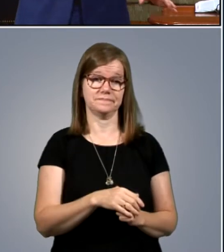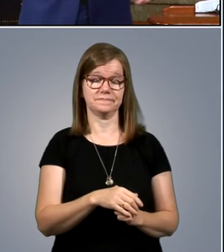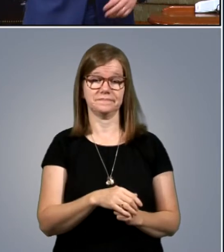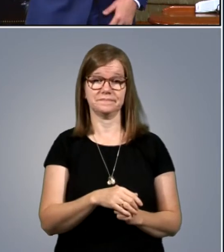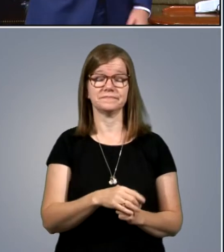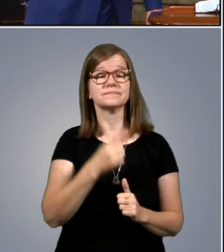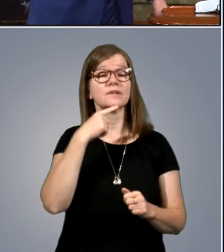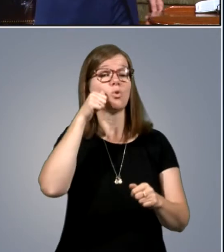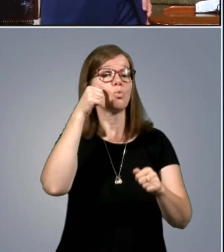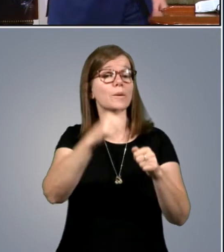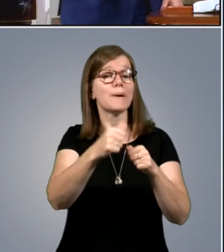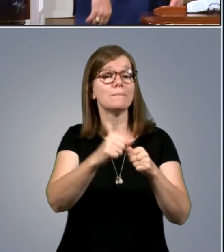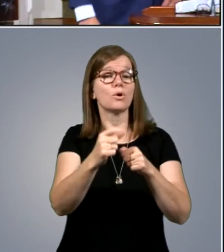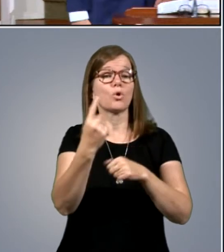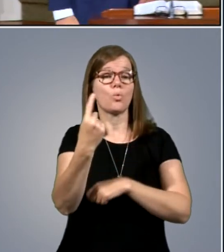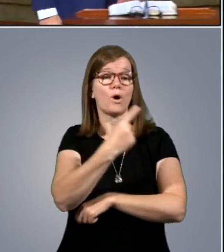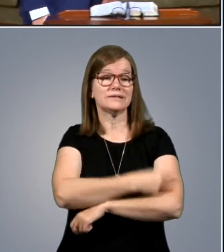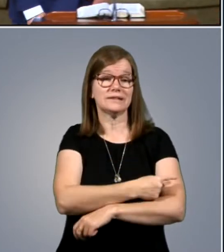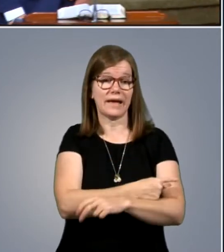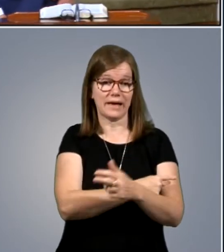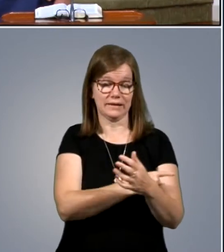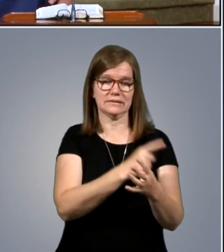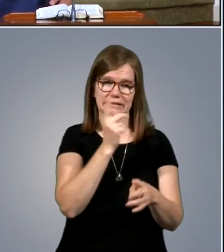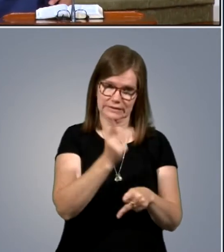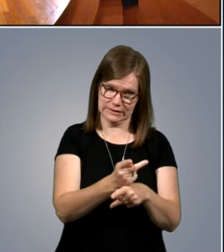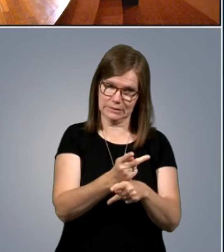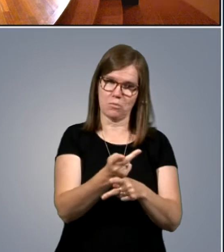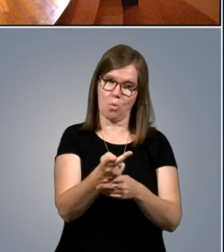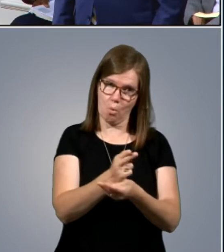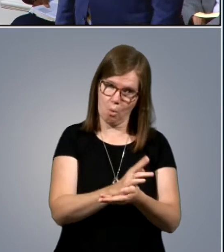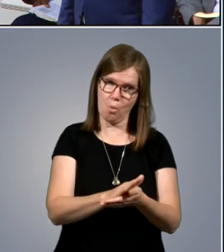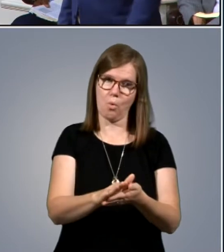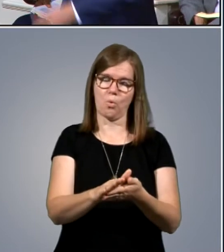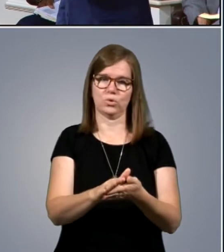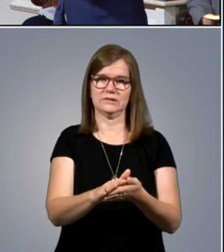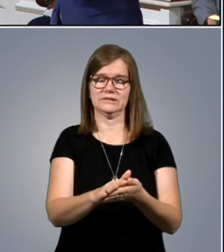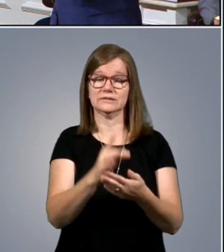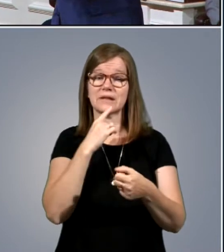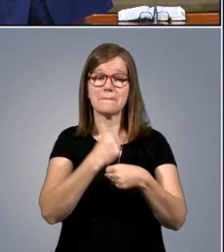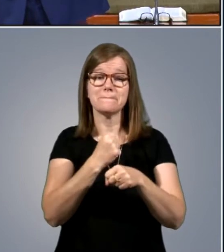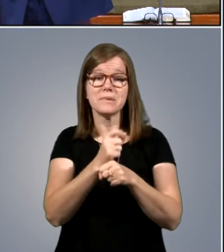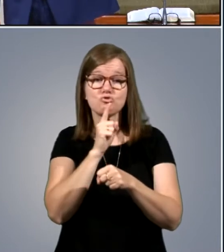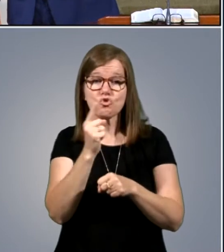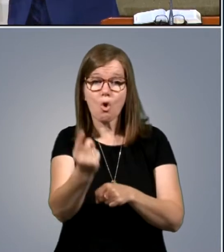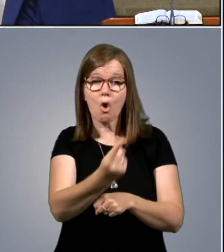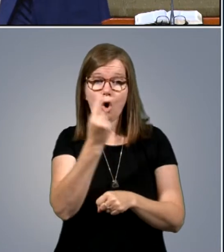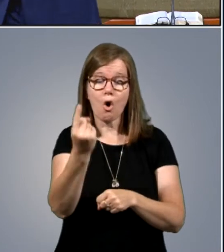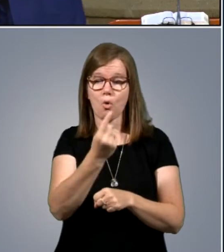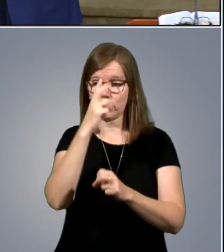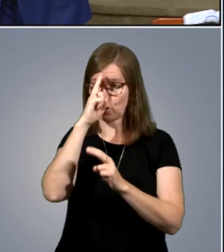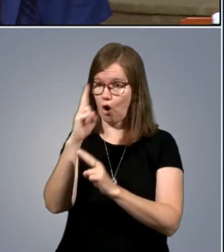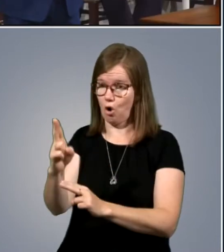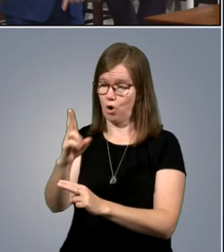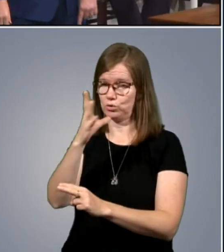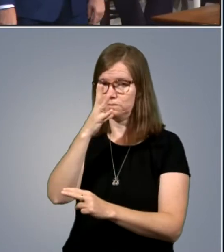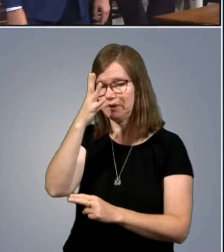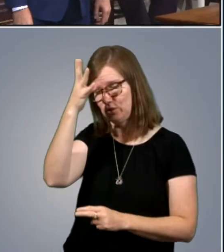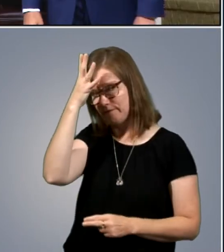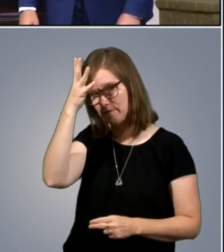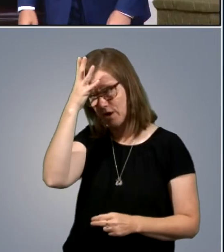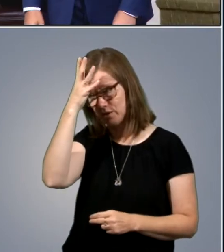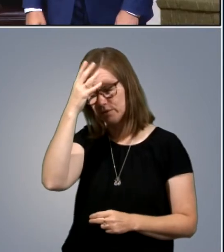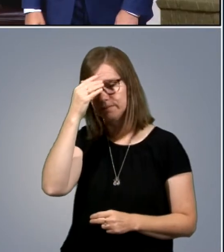But he said, remember one day to keep it holy. He said, make sure you always honor your mother and your father.